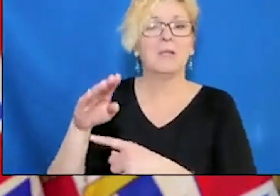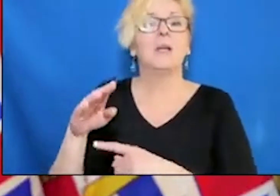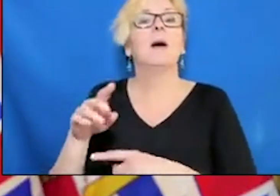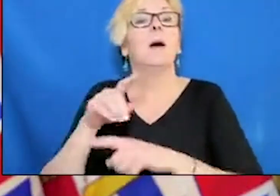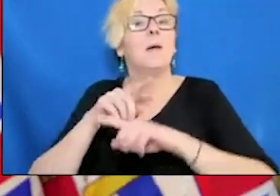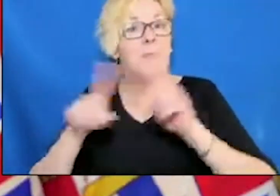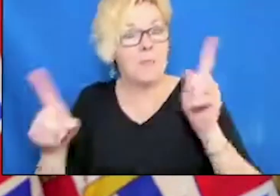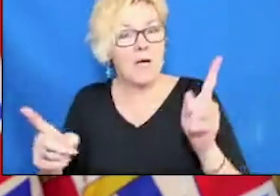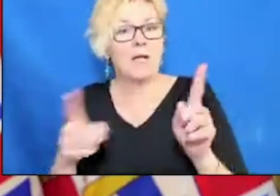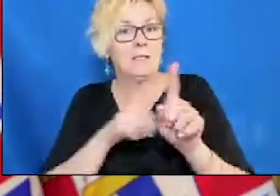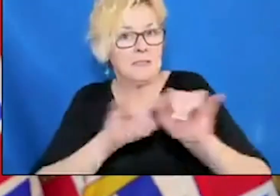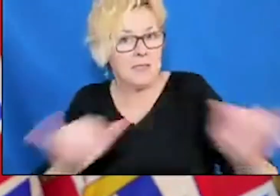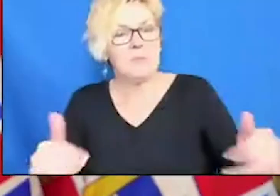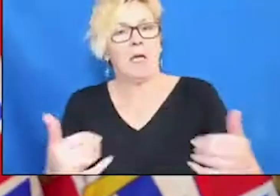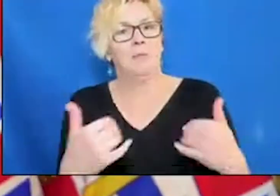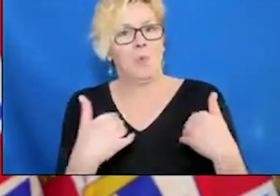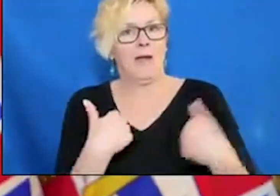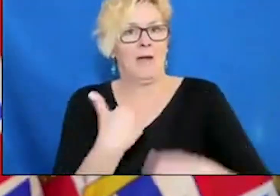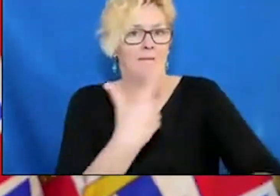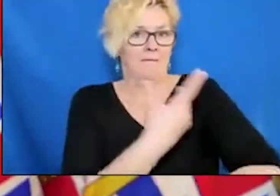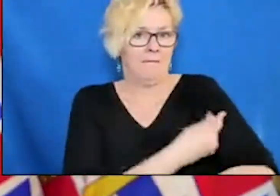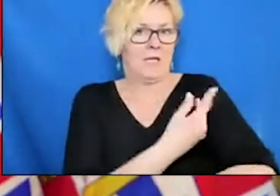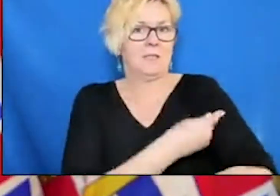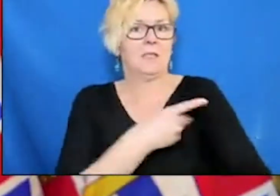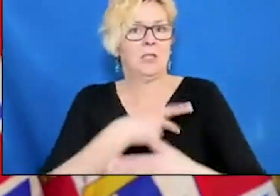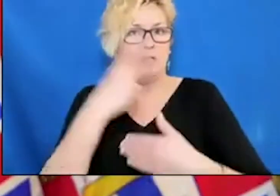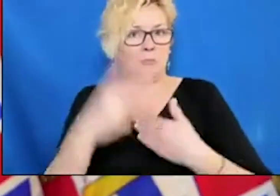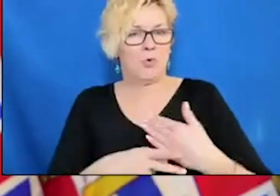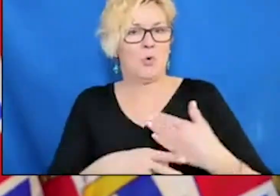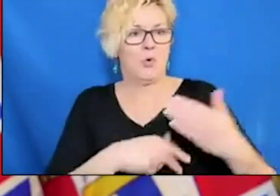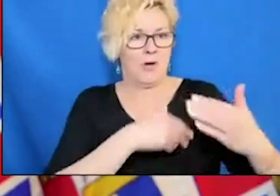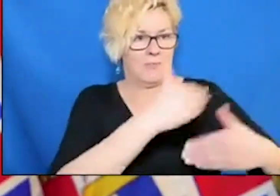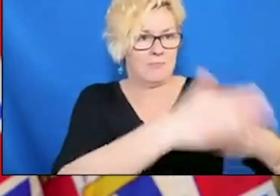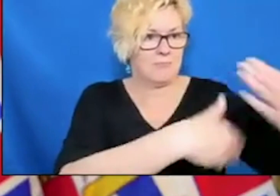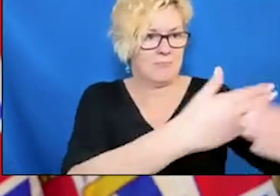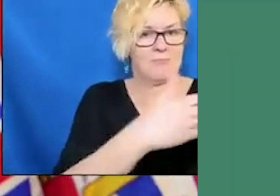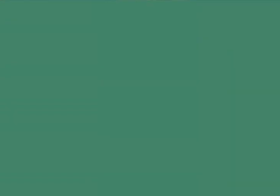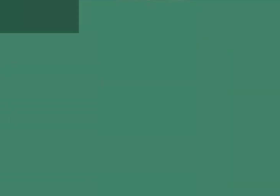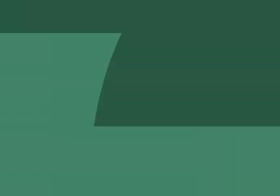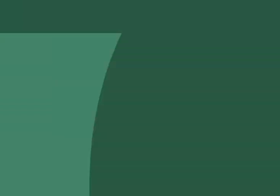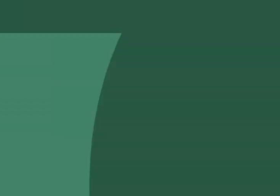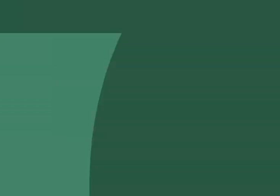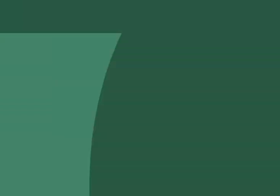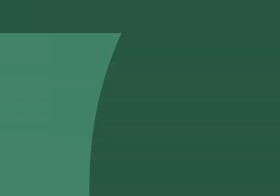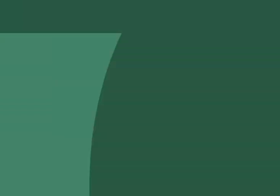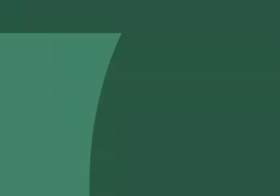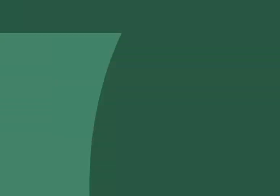hotspots in our community. And the next few weeks will tell how we're doing on that.